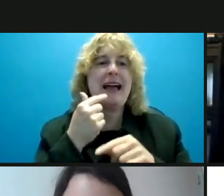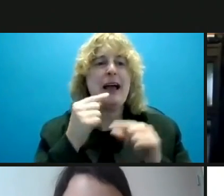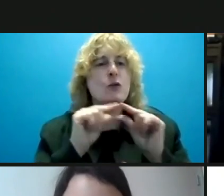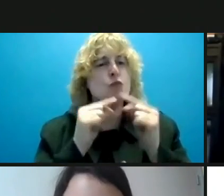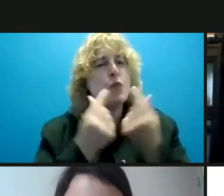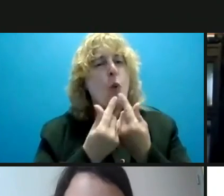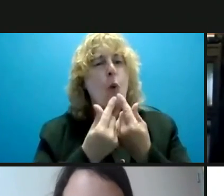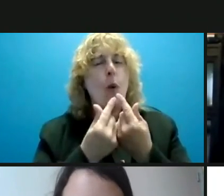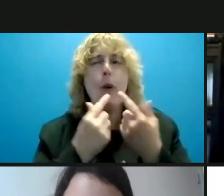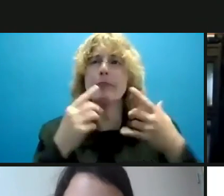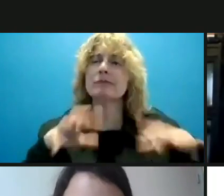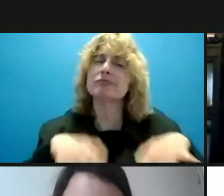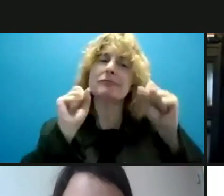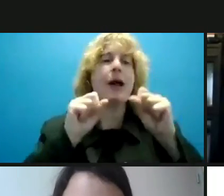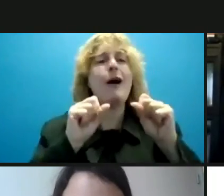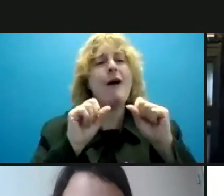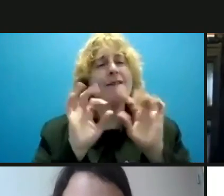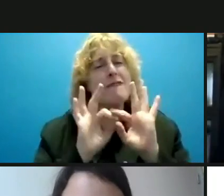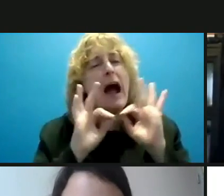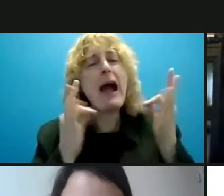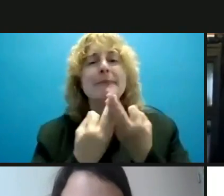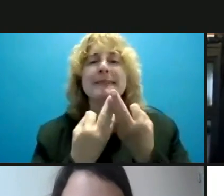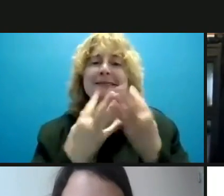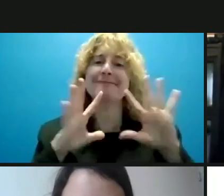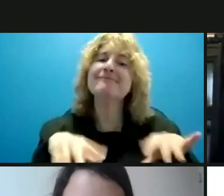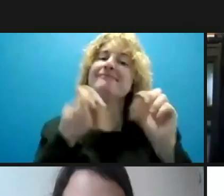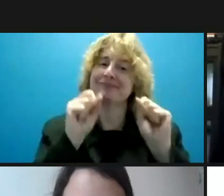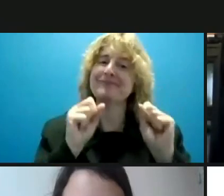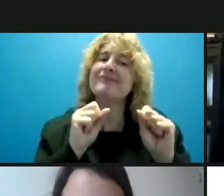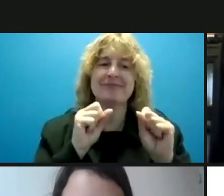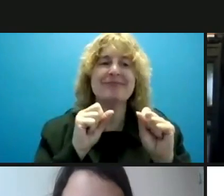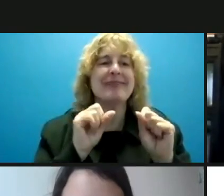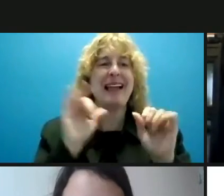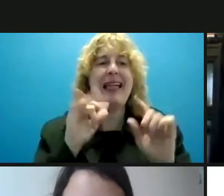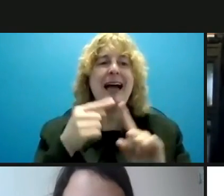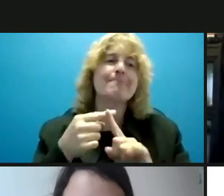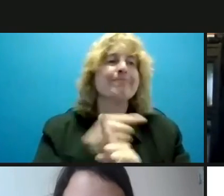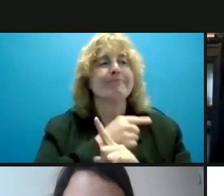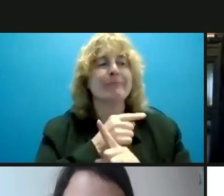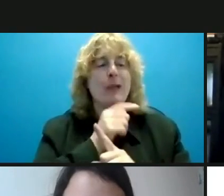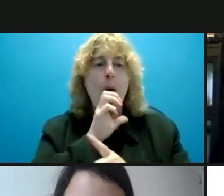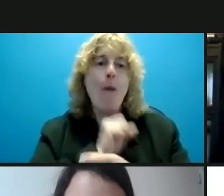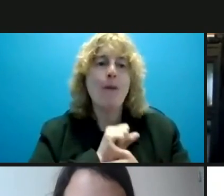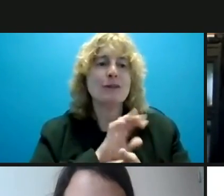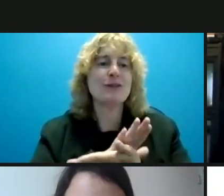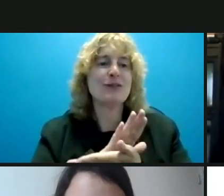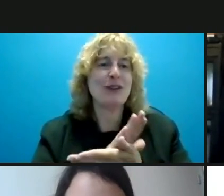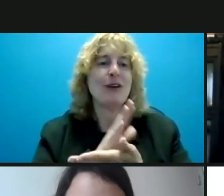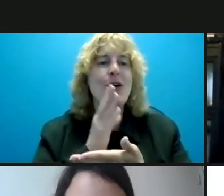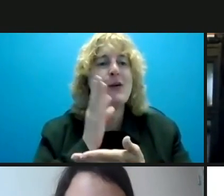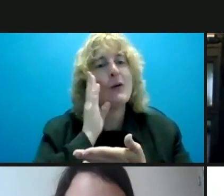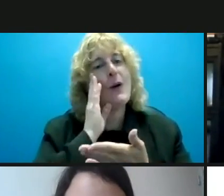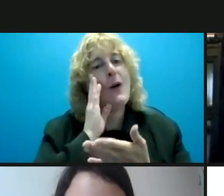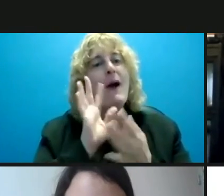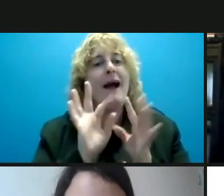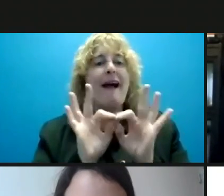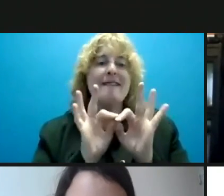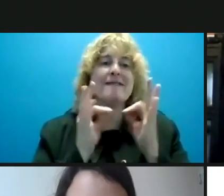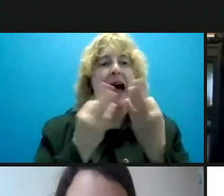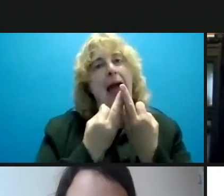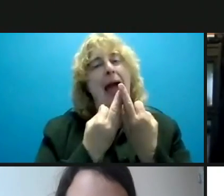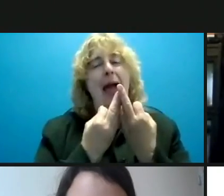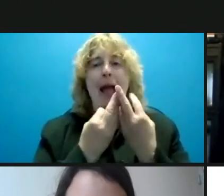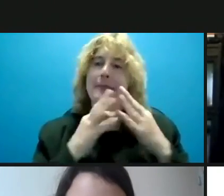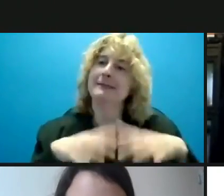family affair, right? I'm going to go old school. You know, we need to be playing some, you know, affairs, slide to family stones